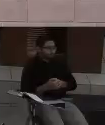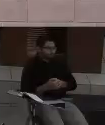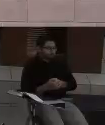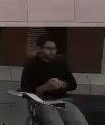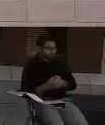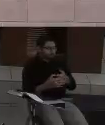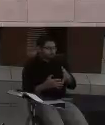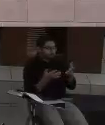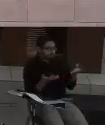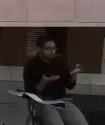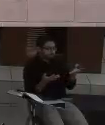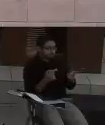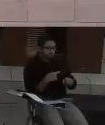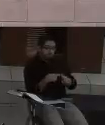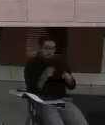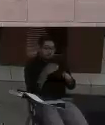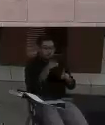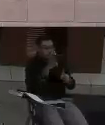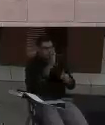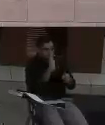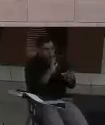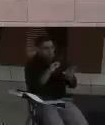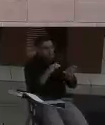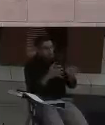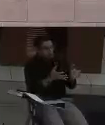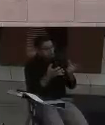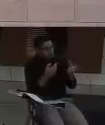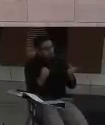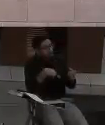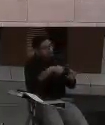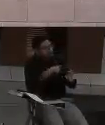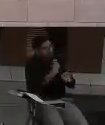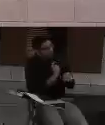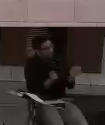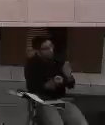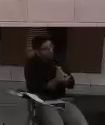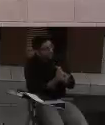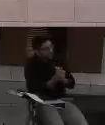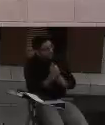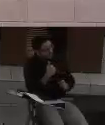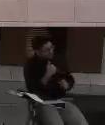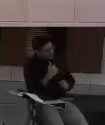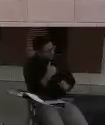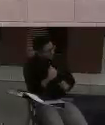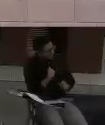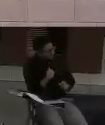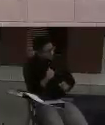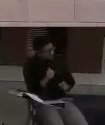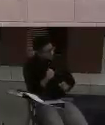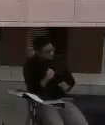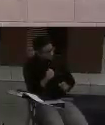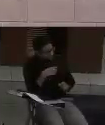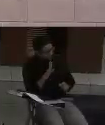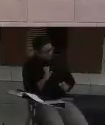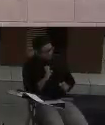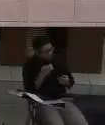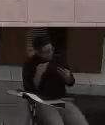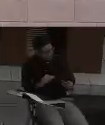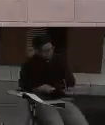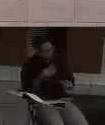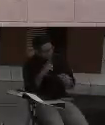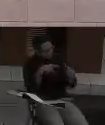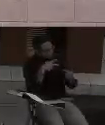is the call. I've struggled with some of these thoughts myself. This idea of being perfect,